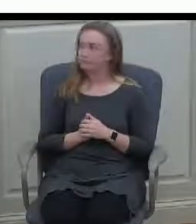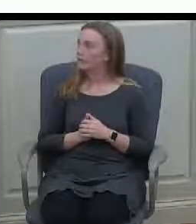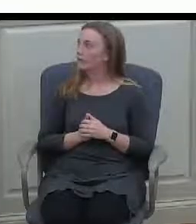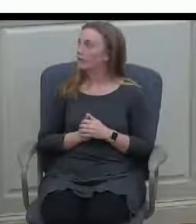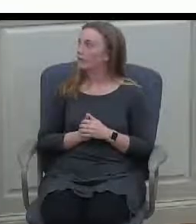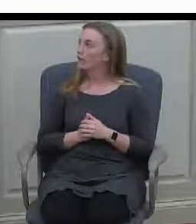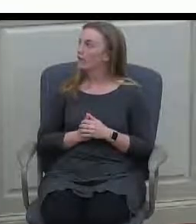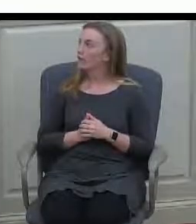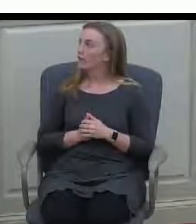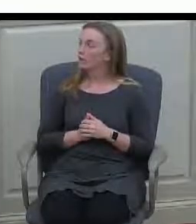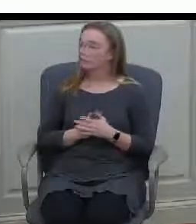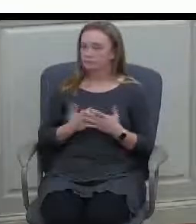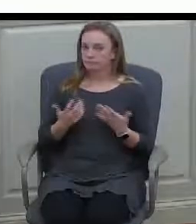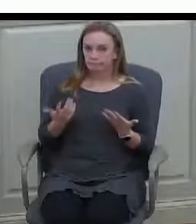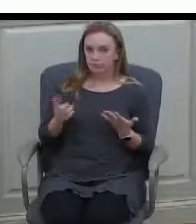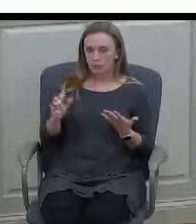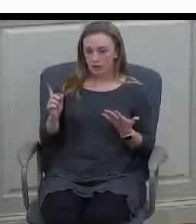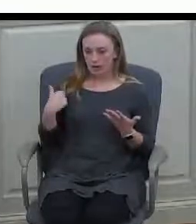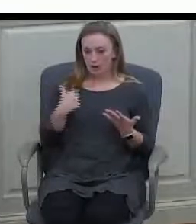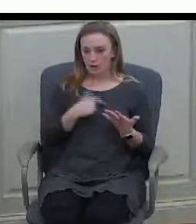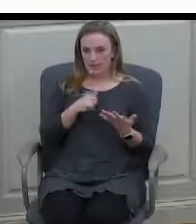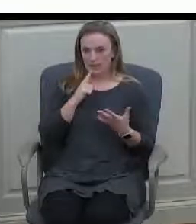So in terms of where we are in the project,